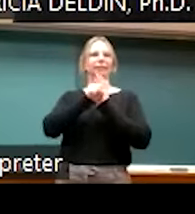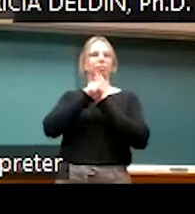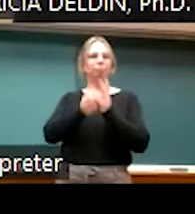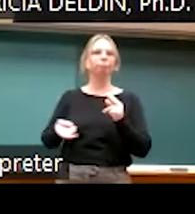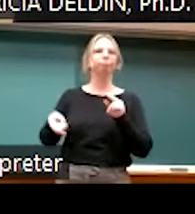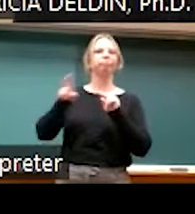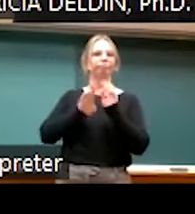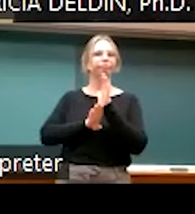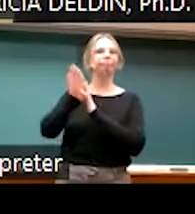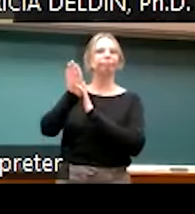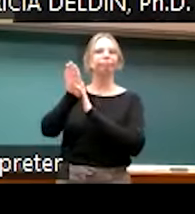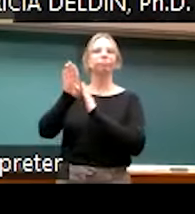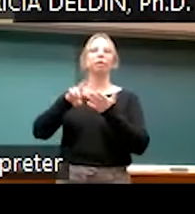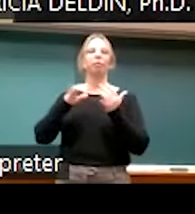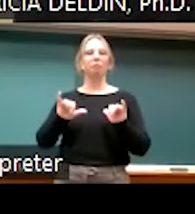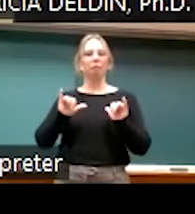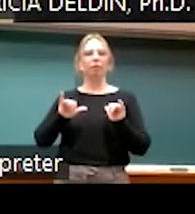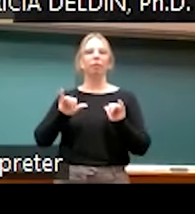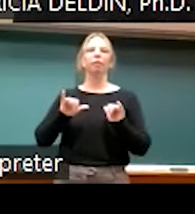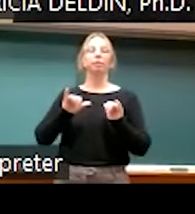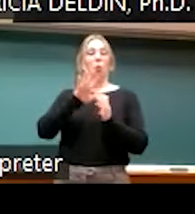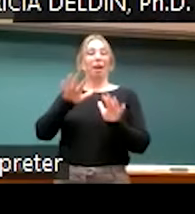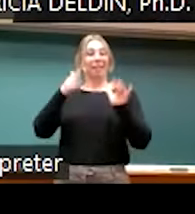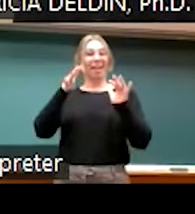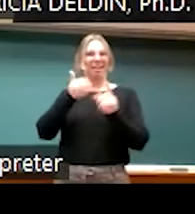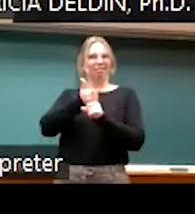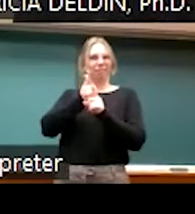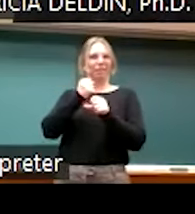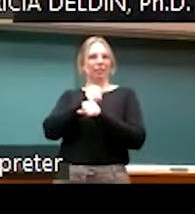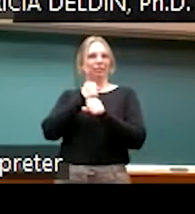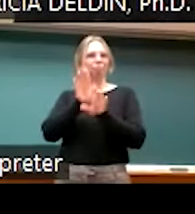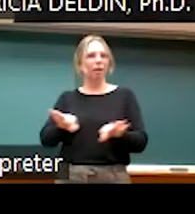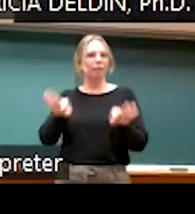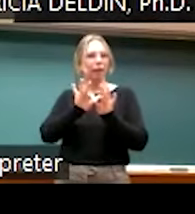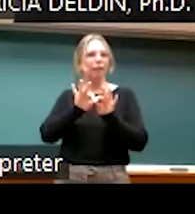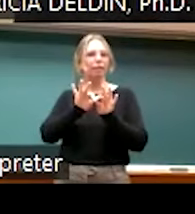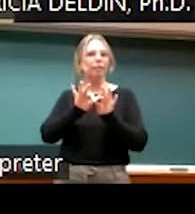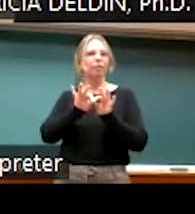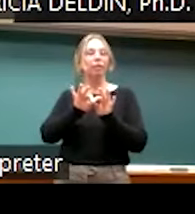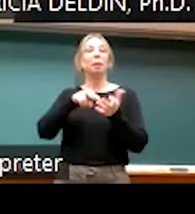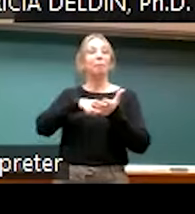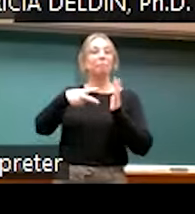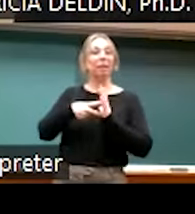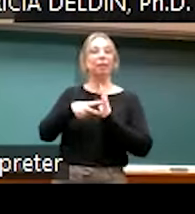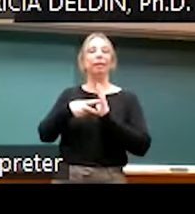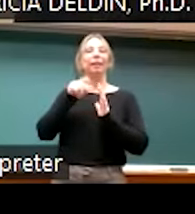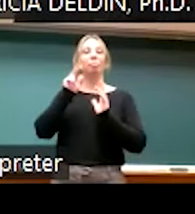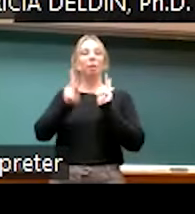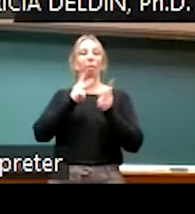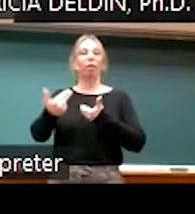is this take anxiety because this was significant. Mood lifters actually prevent the